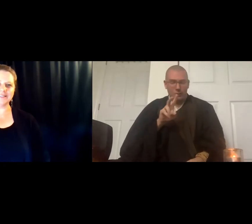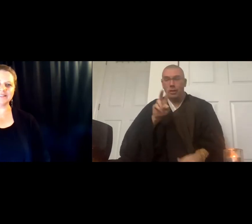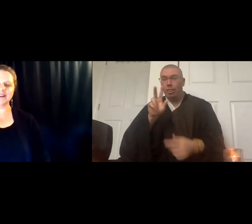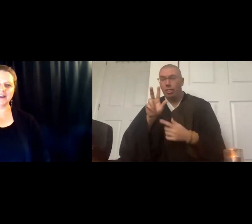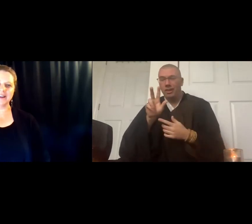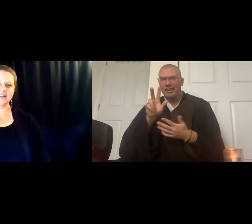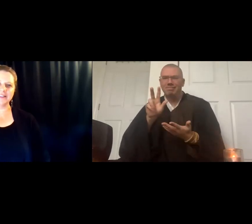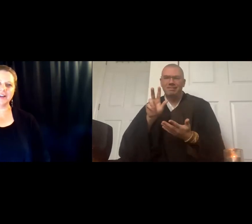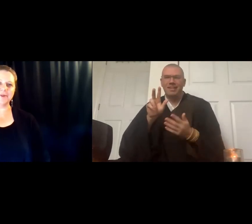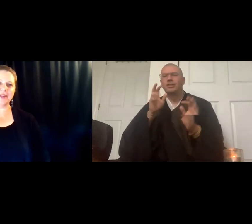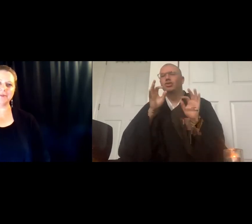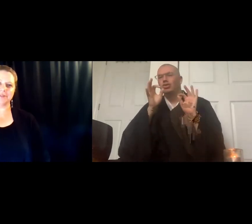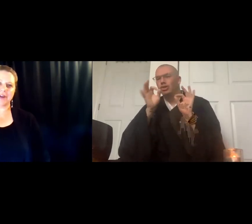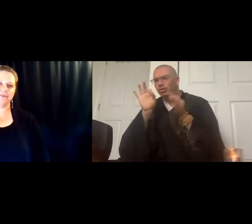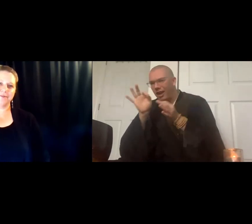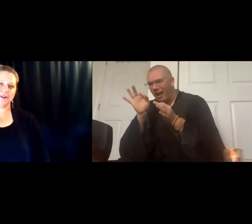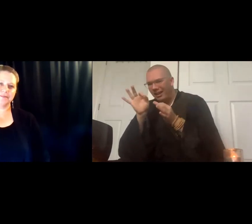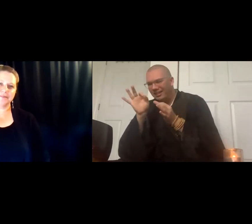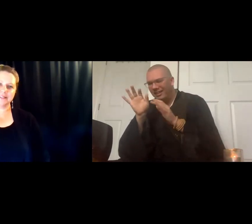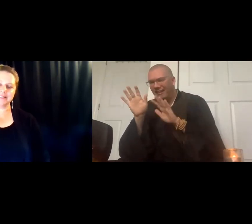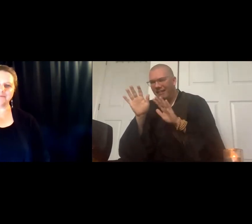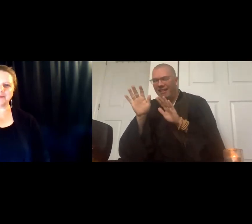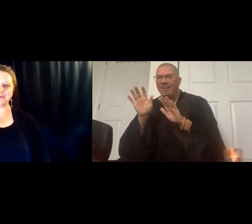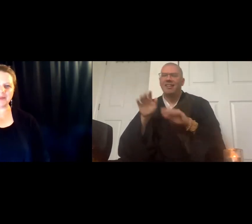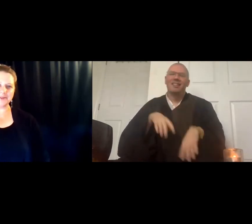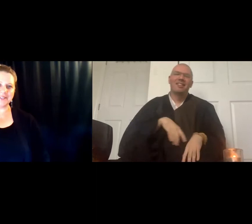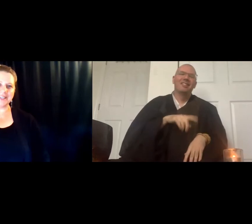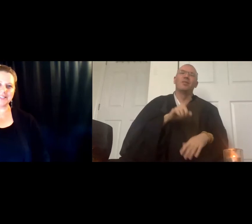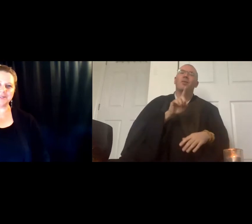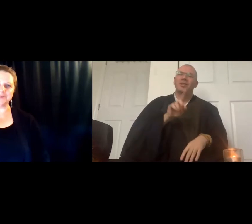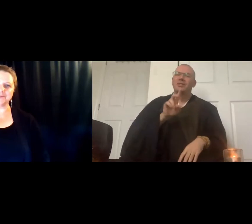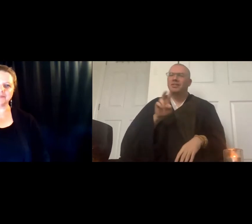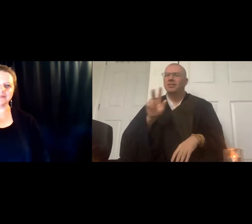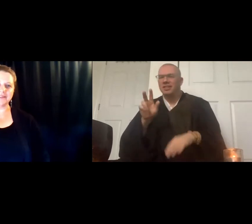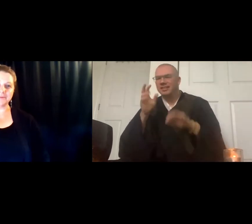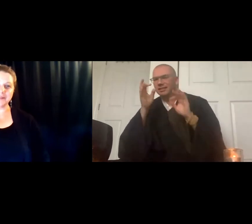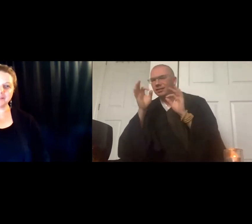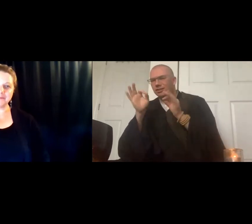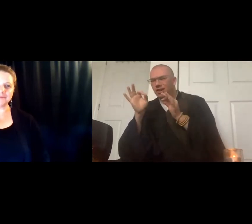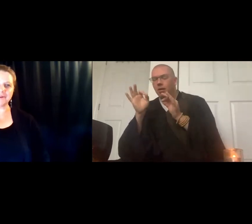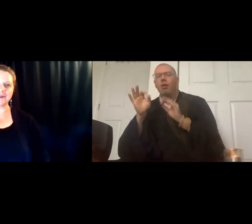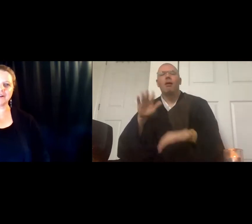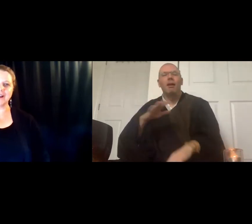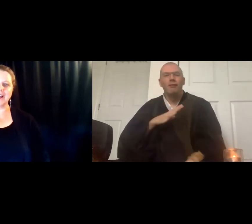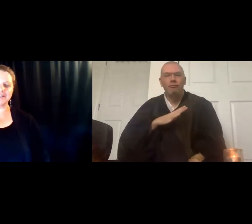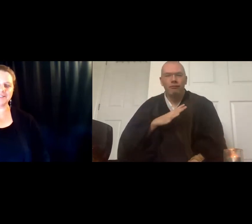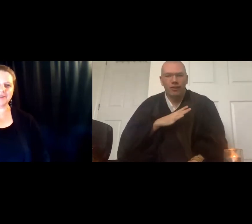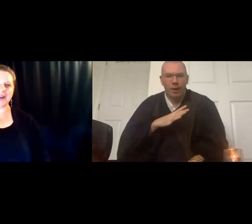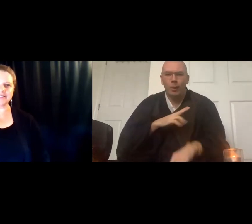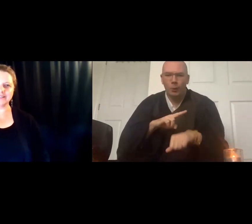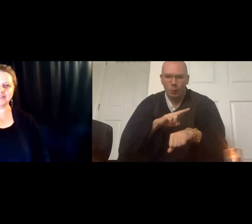10 is the number that we strive for. Some people may only get to 3 before